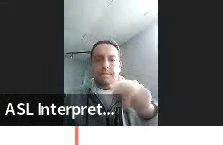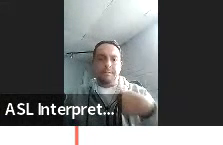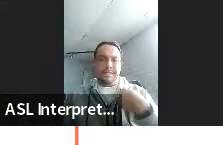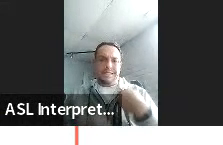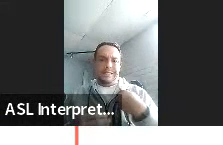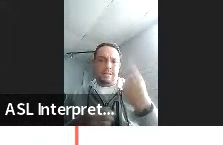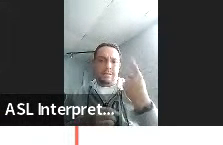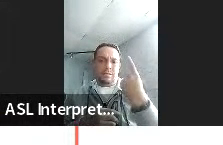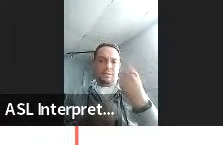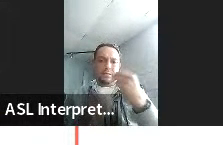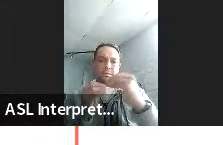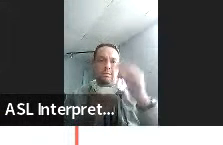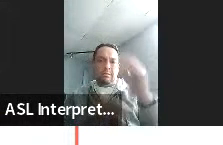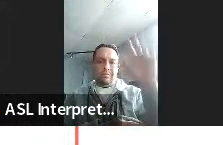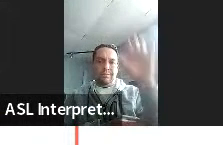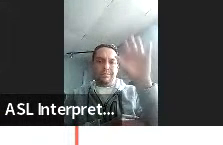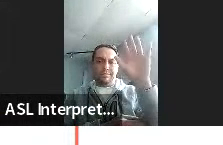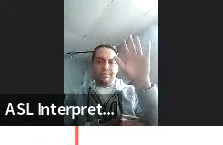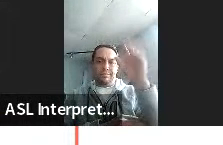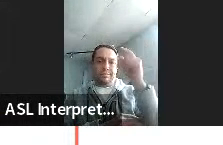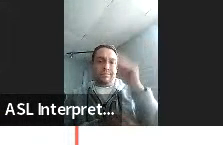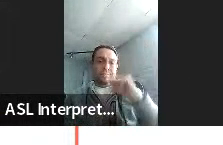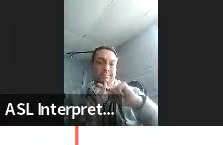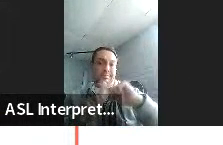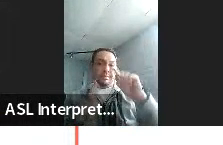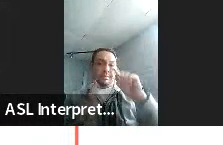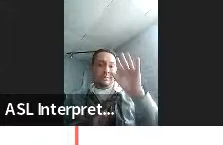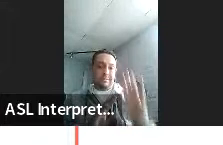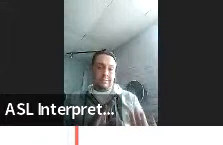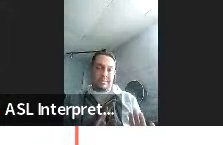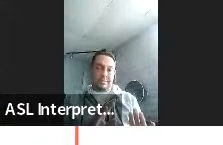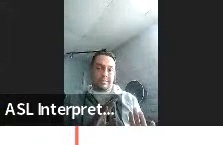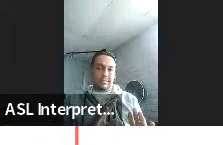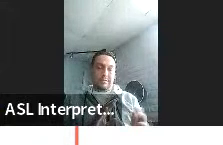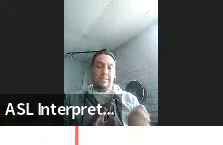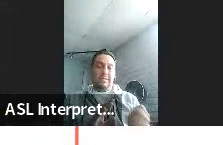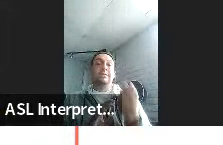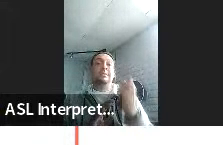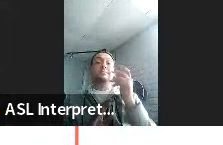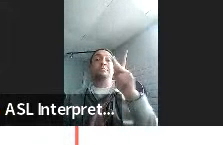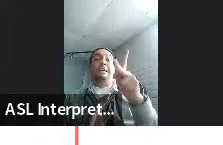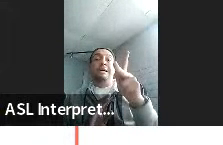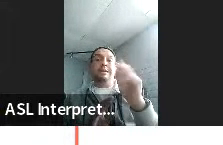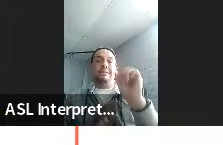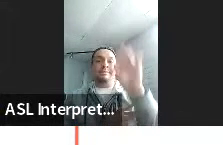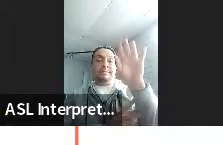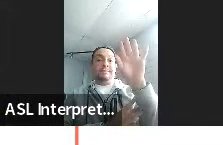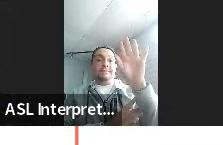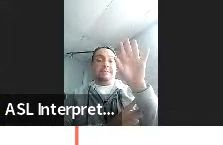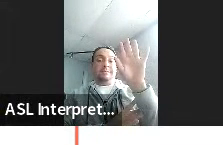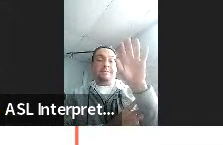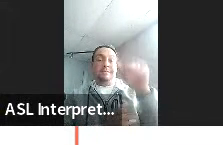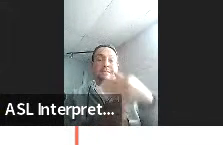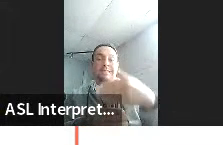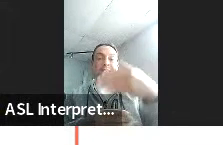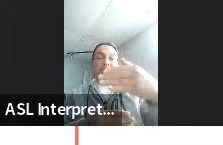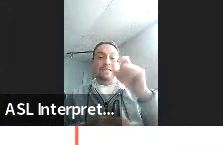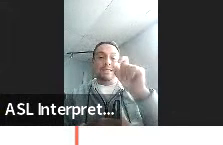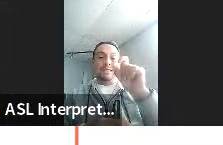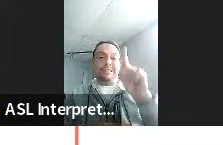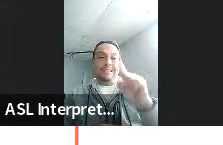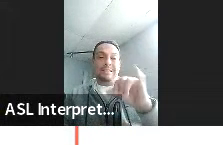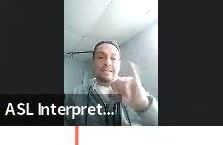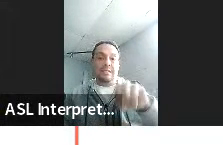raised hand, but it just, oh yes, it came back. Our next question is from Jim